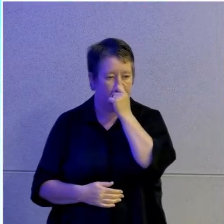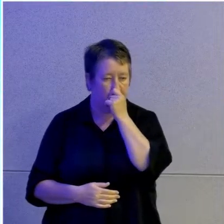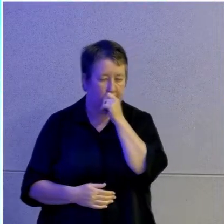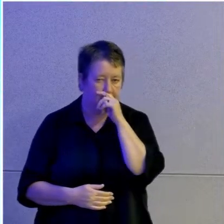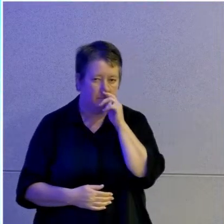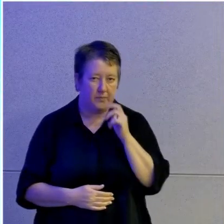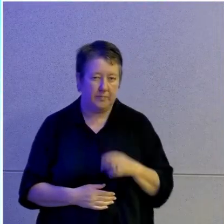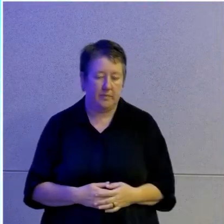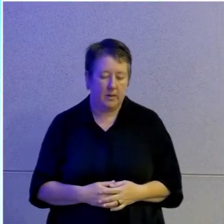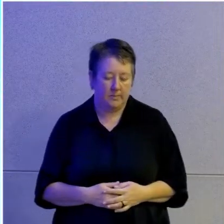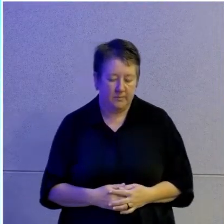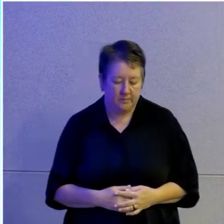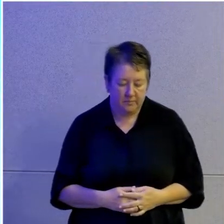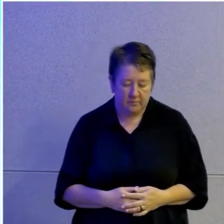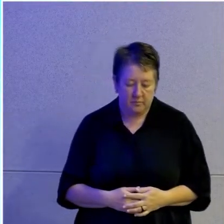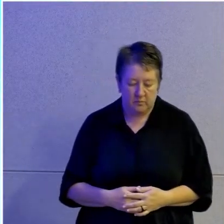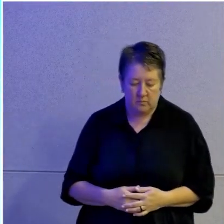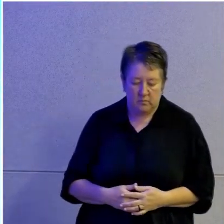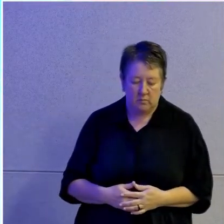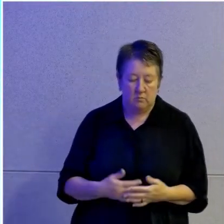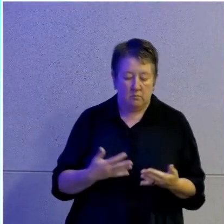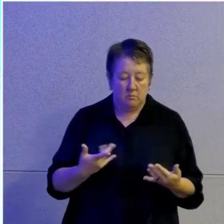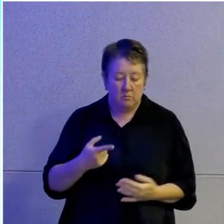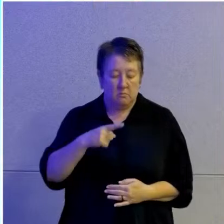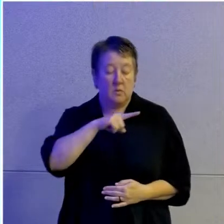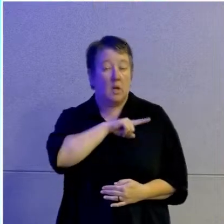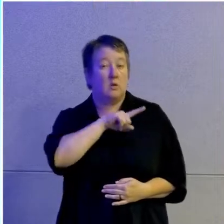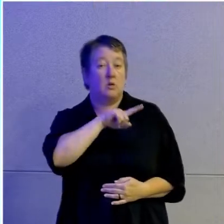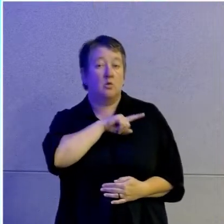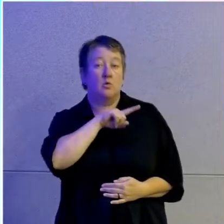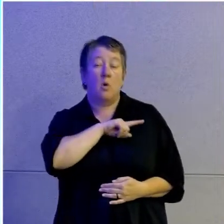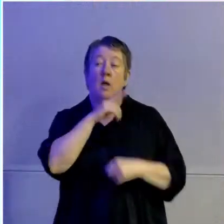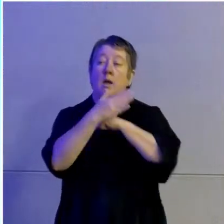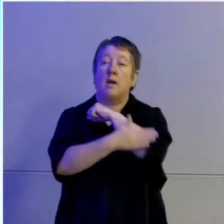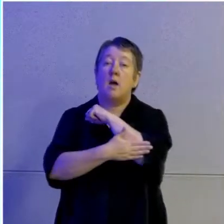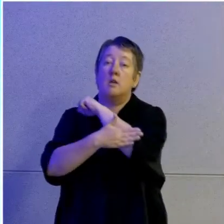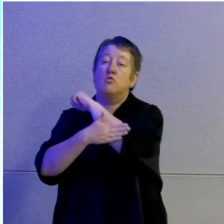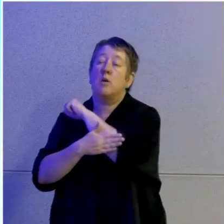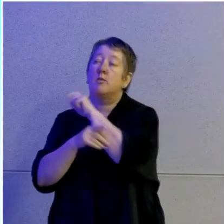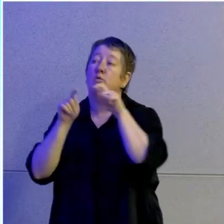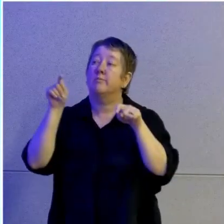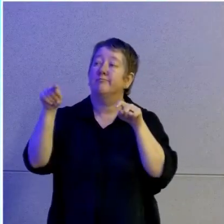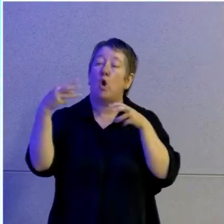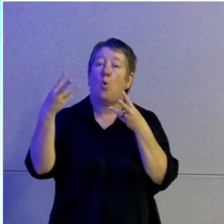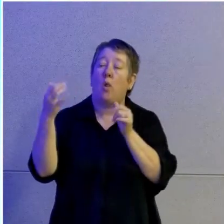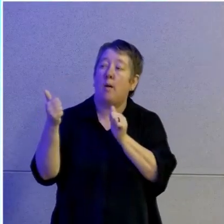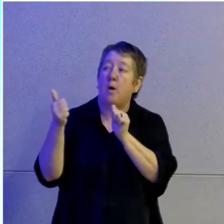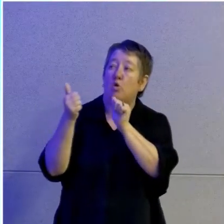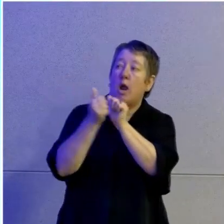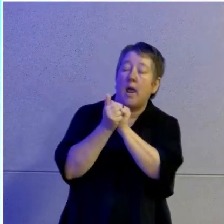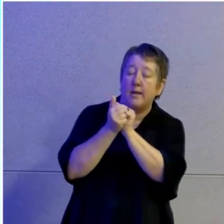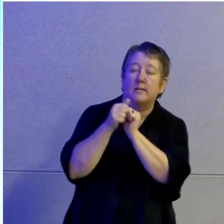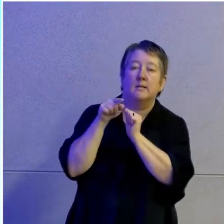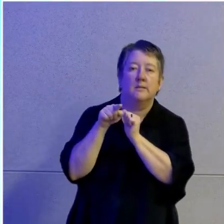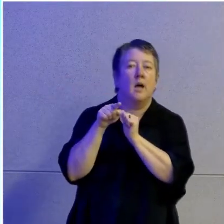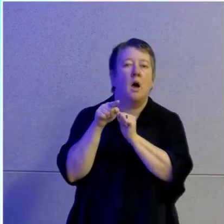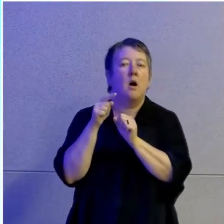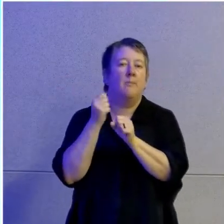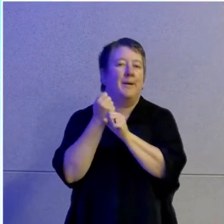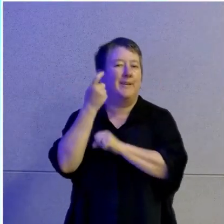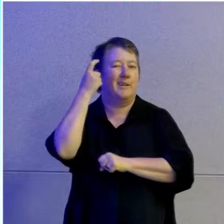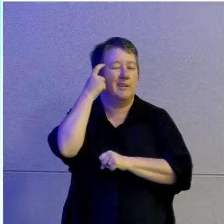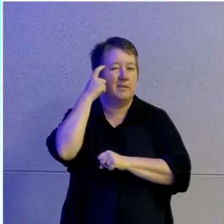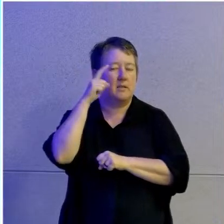the collaboration between countries is often the most sensible route, and that is why we have taken that